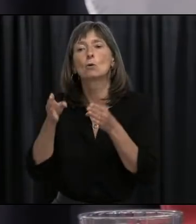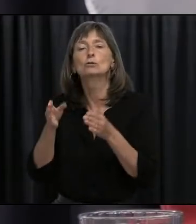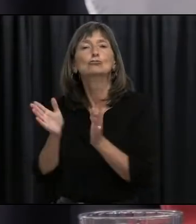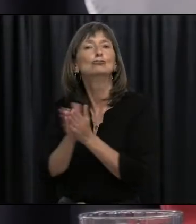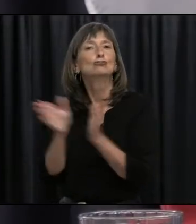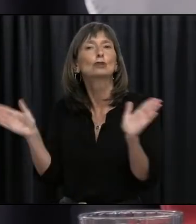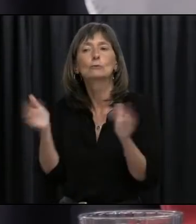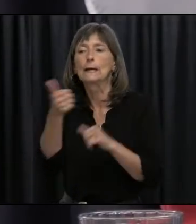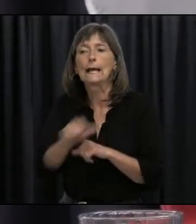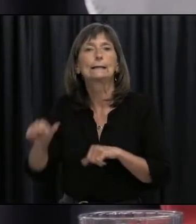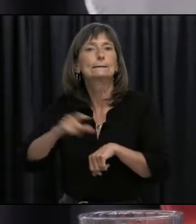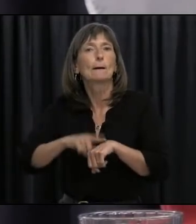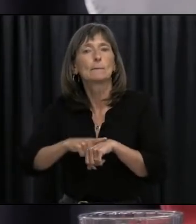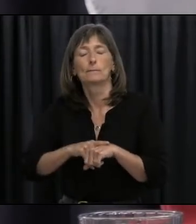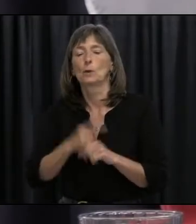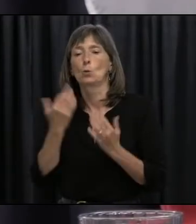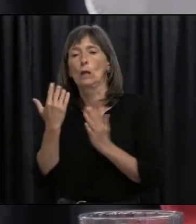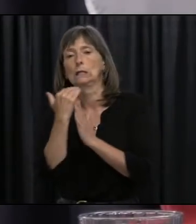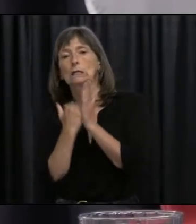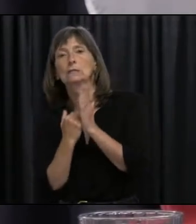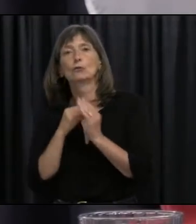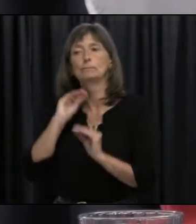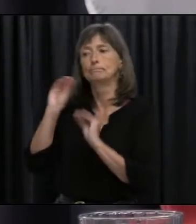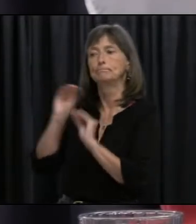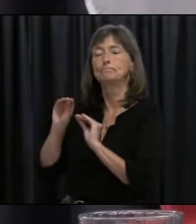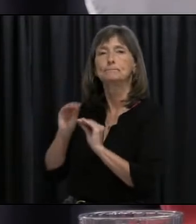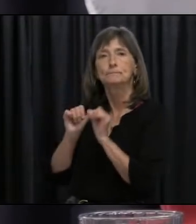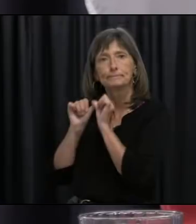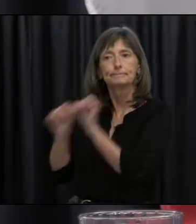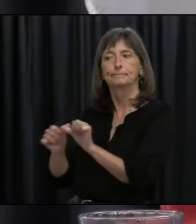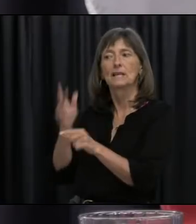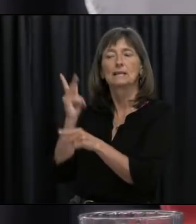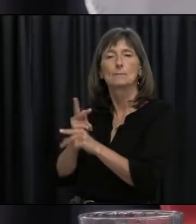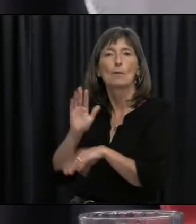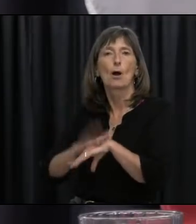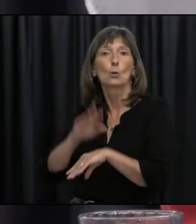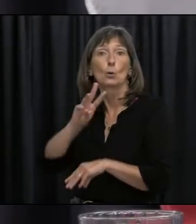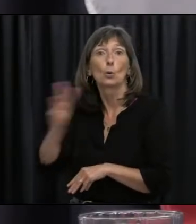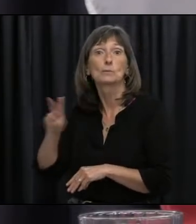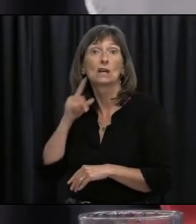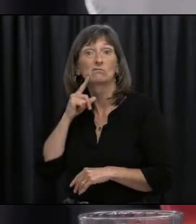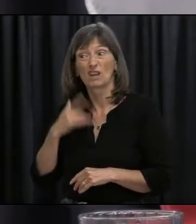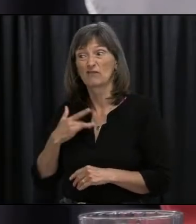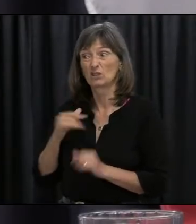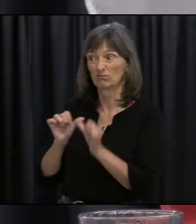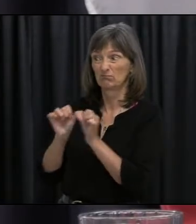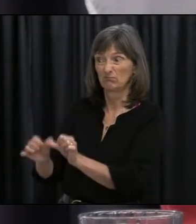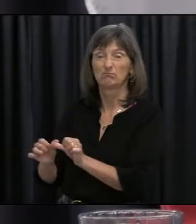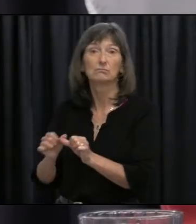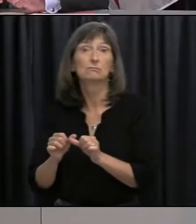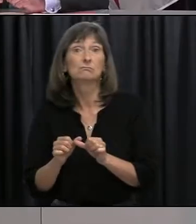engineering pieces, it'll be a crucial step forward. I think we could lead the way nationally on this.